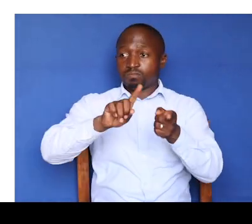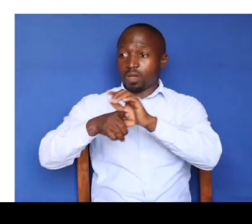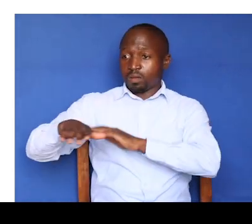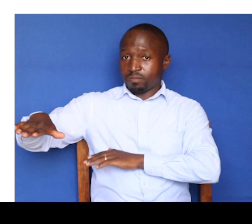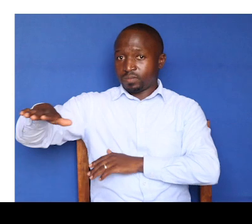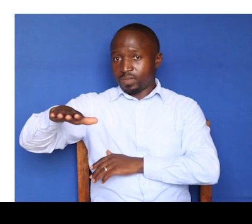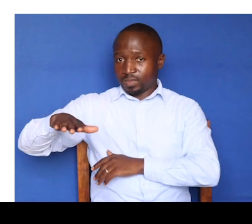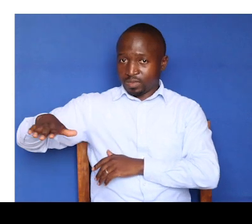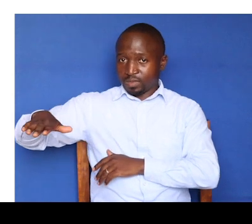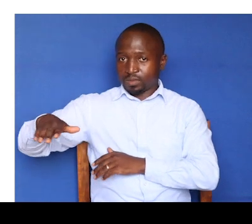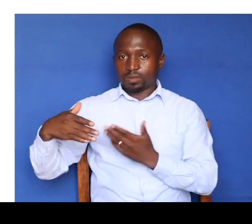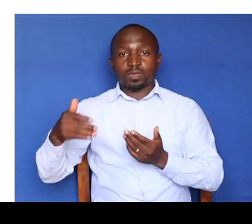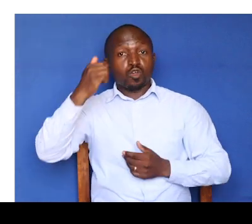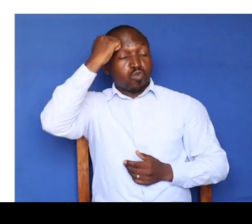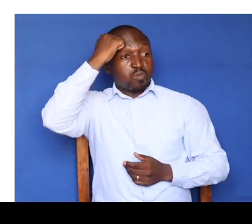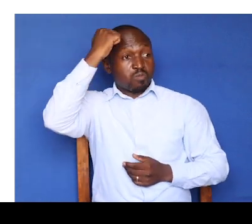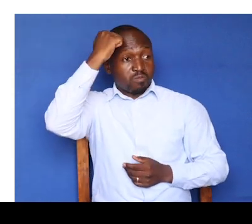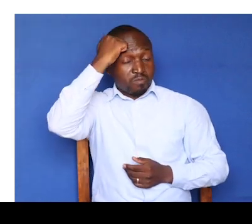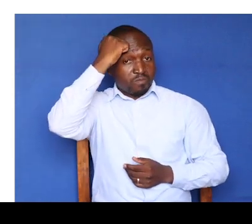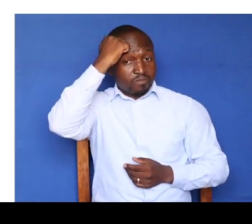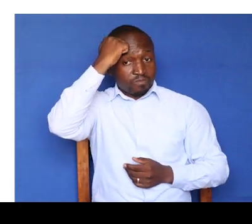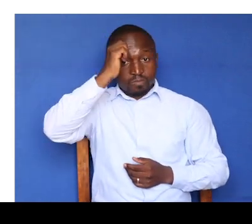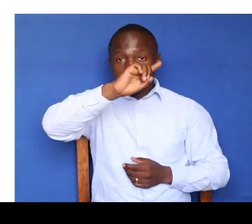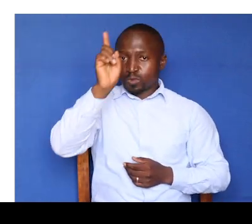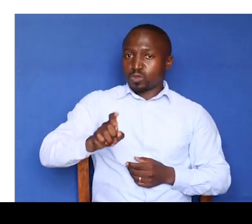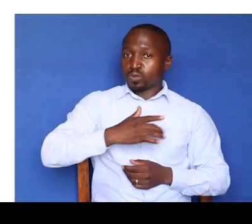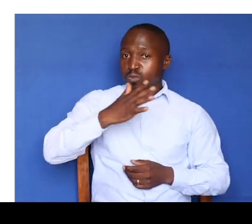remember, our question has